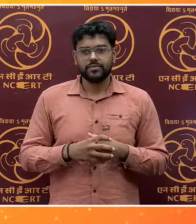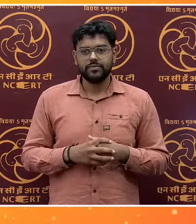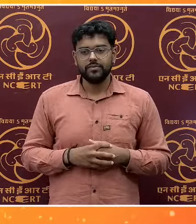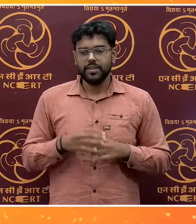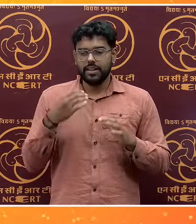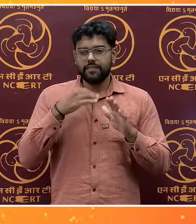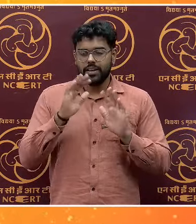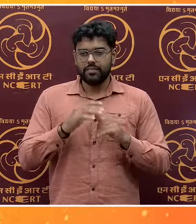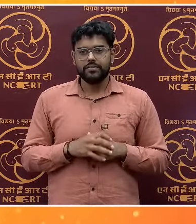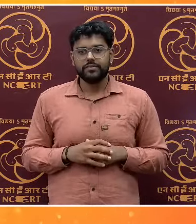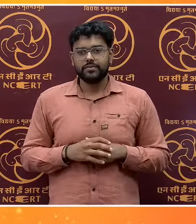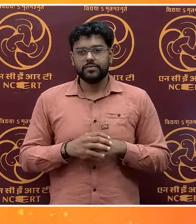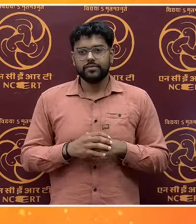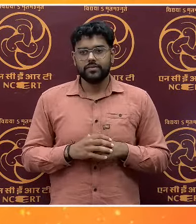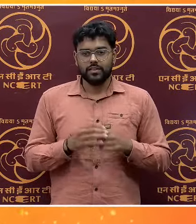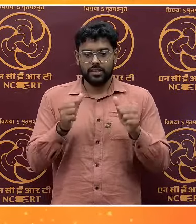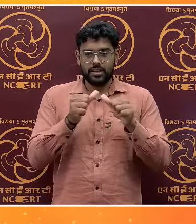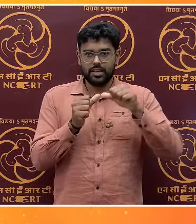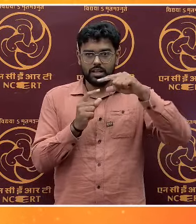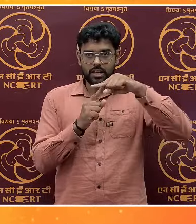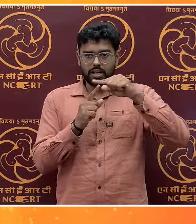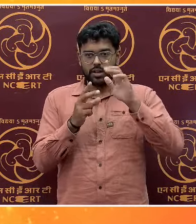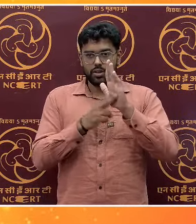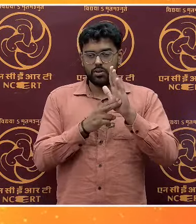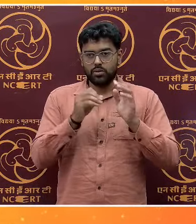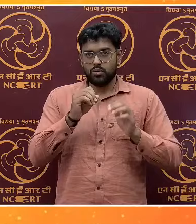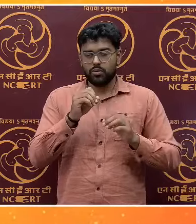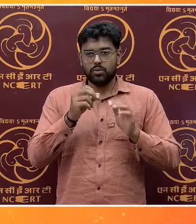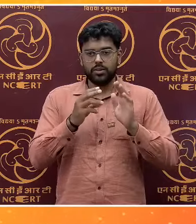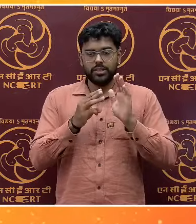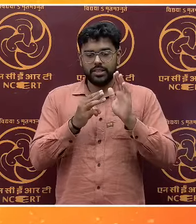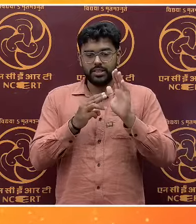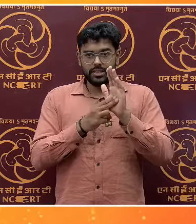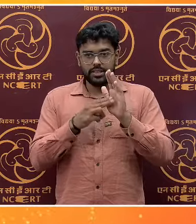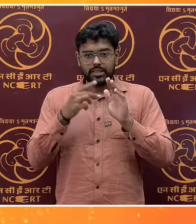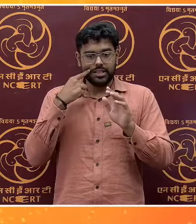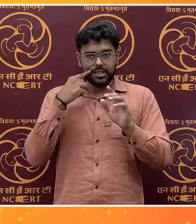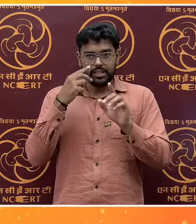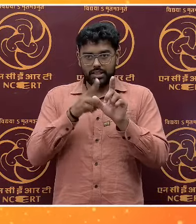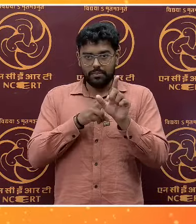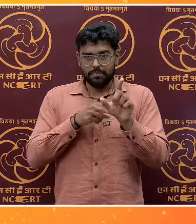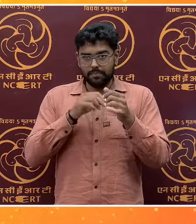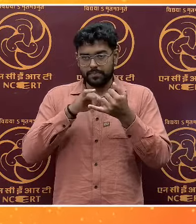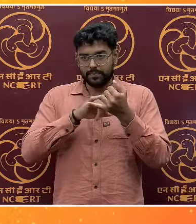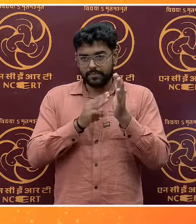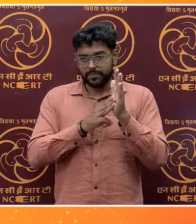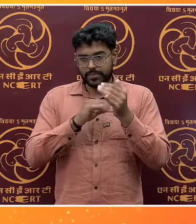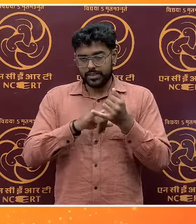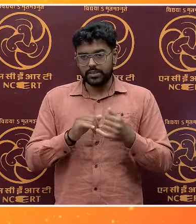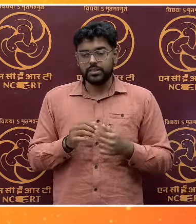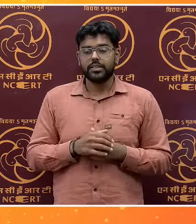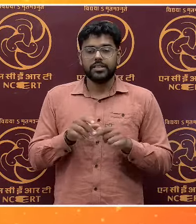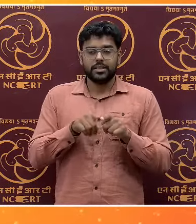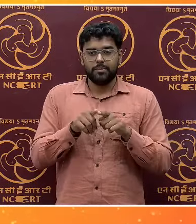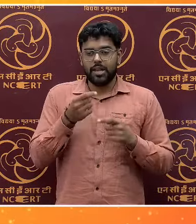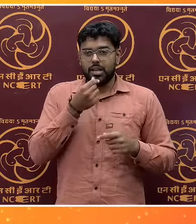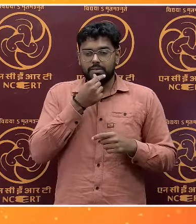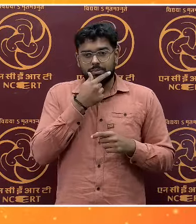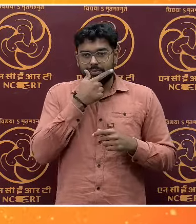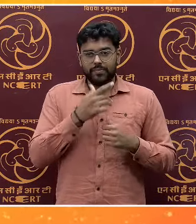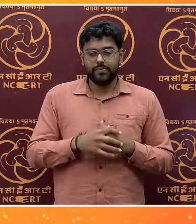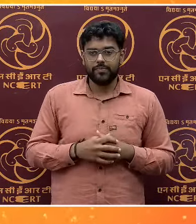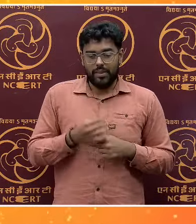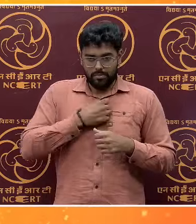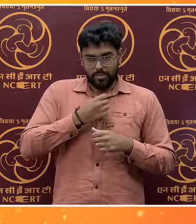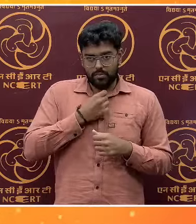ma'am, some antonyms here. So, what are antonyms? I'll tell you. Like, Opposite I words. smile. Yeah. Hmm. So when